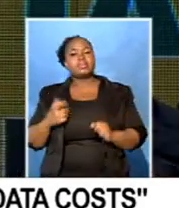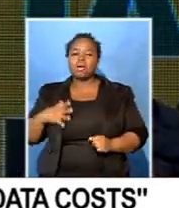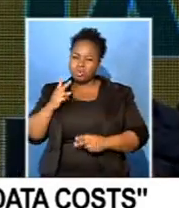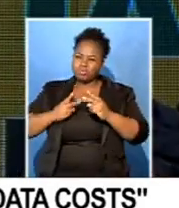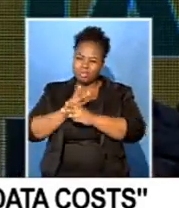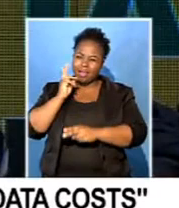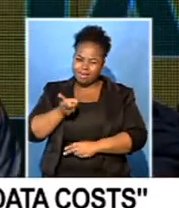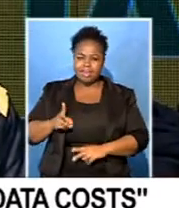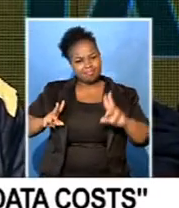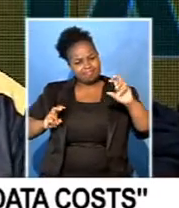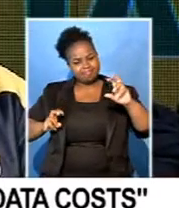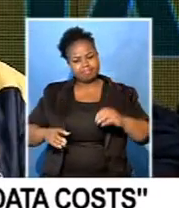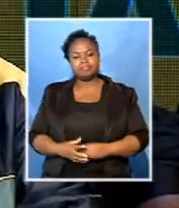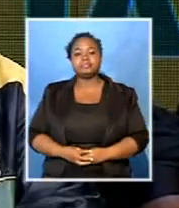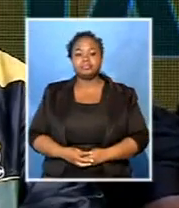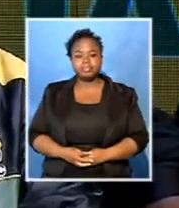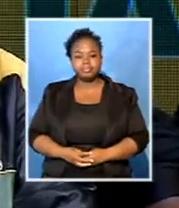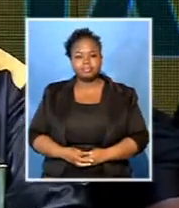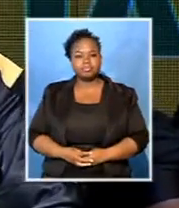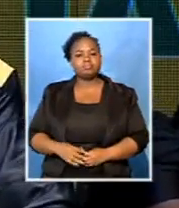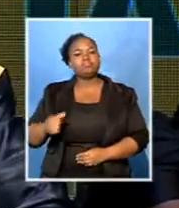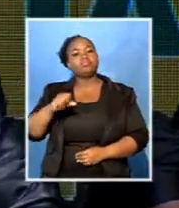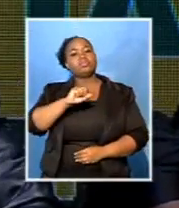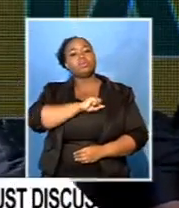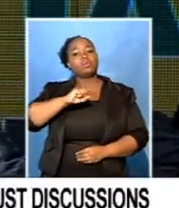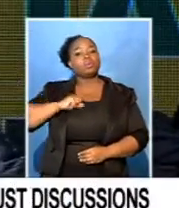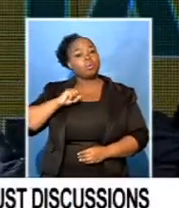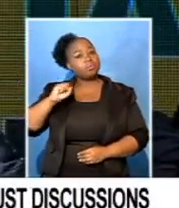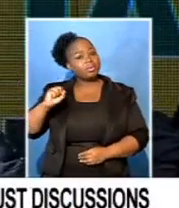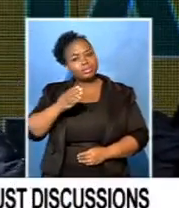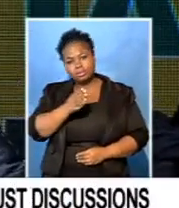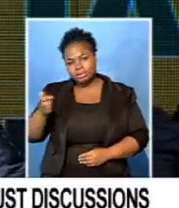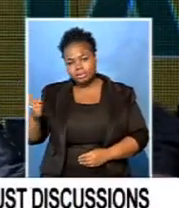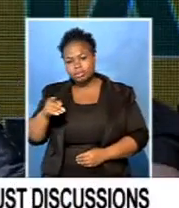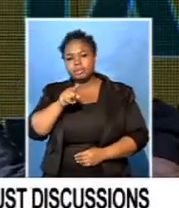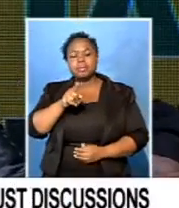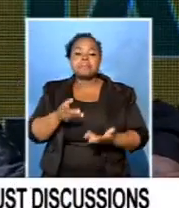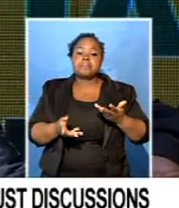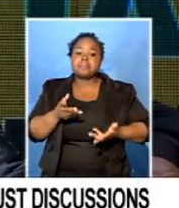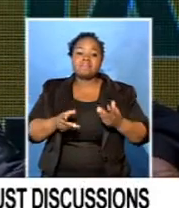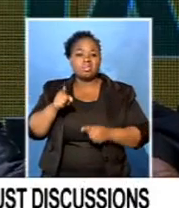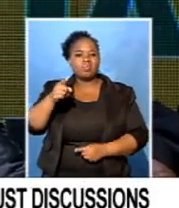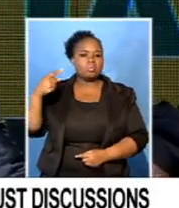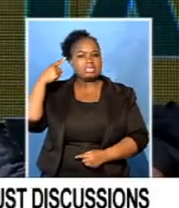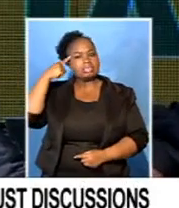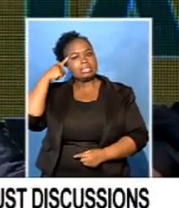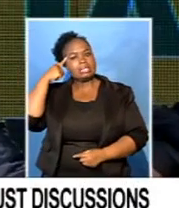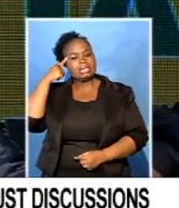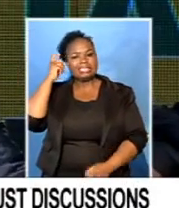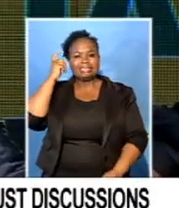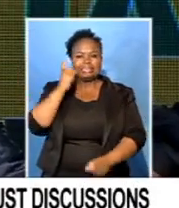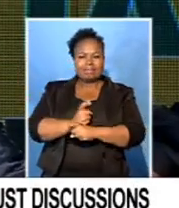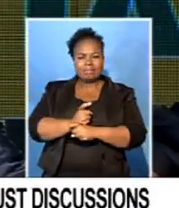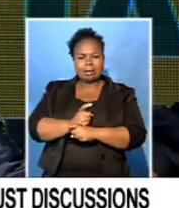quote him again. "Comrades, you might think it is very difficult to wage